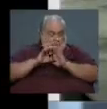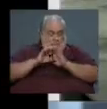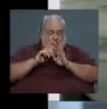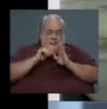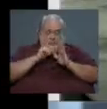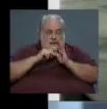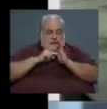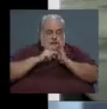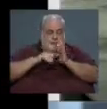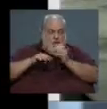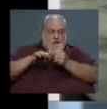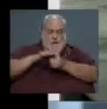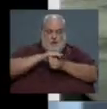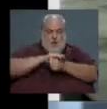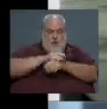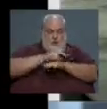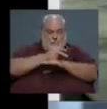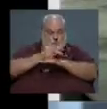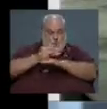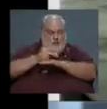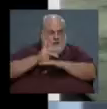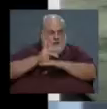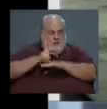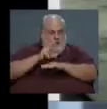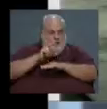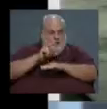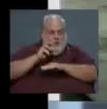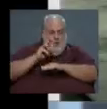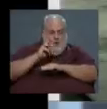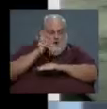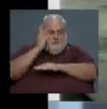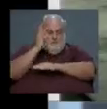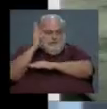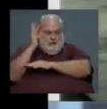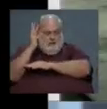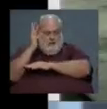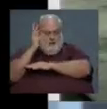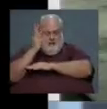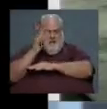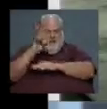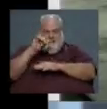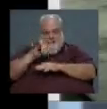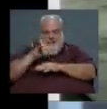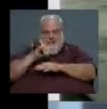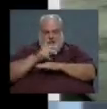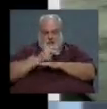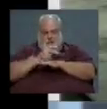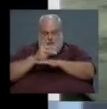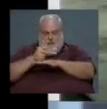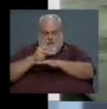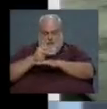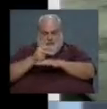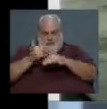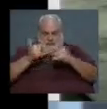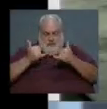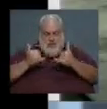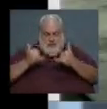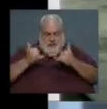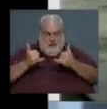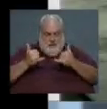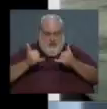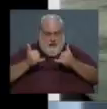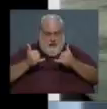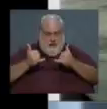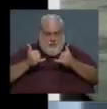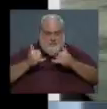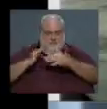show you the whole parking lot. There's actually a row of trees right there. That is already part of the parking lot structure now. It's actually part of the